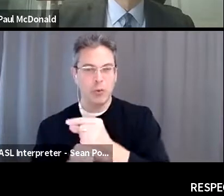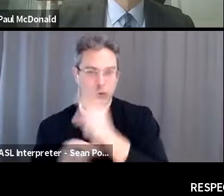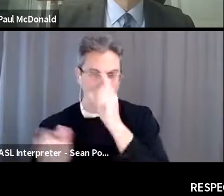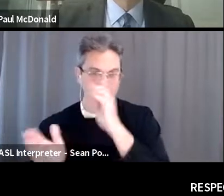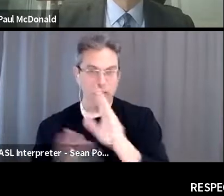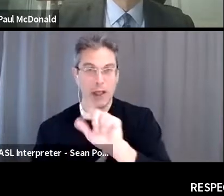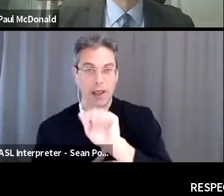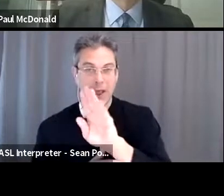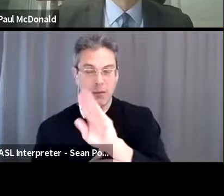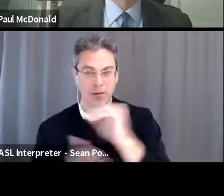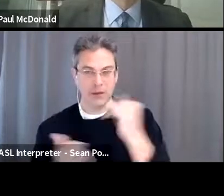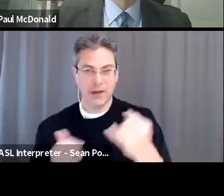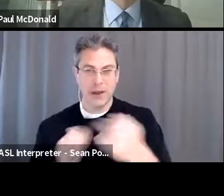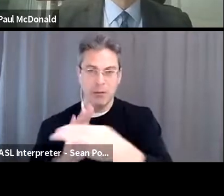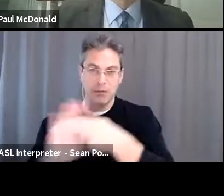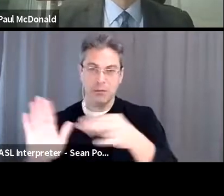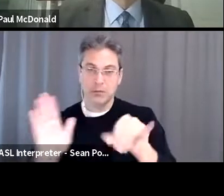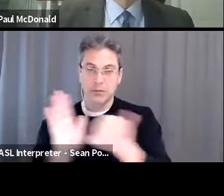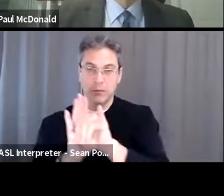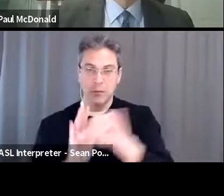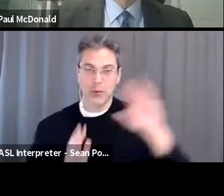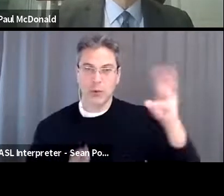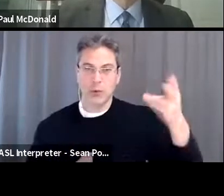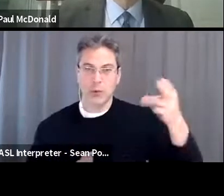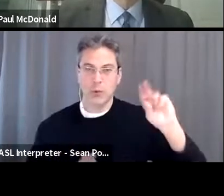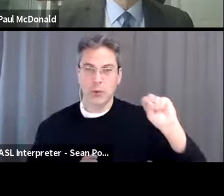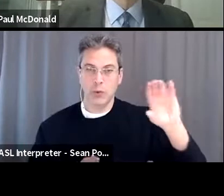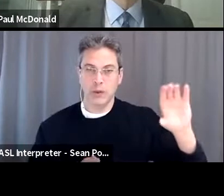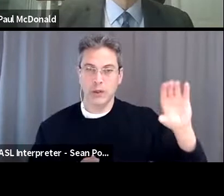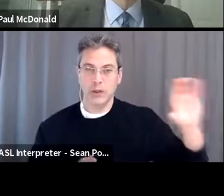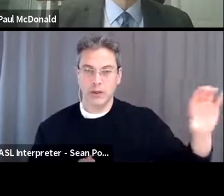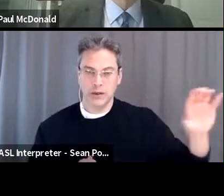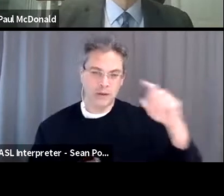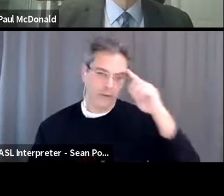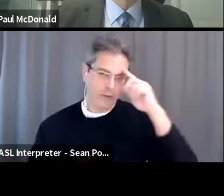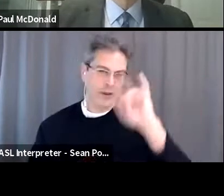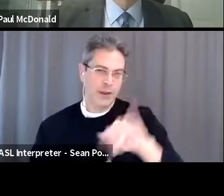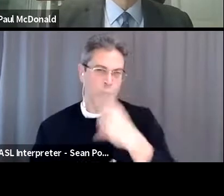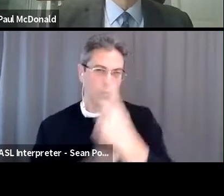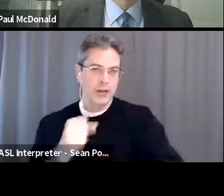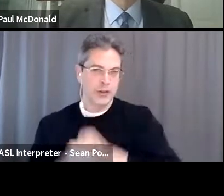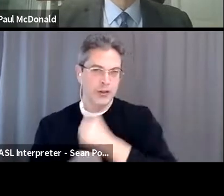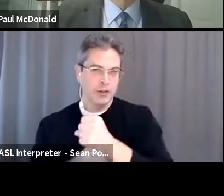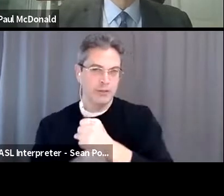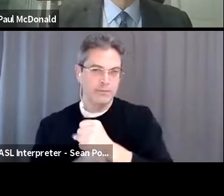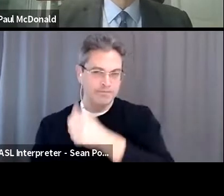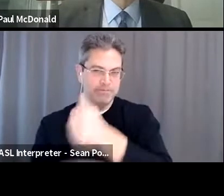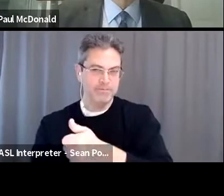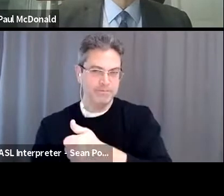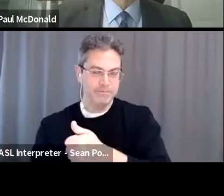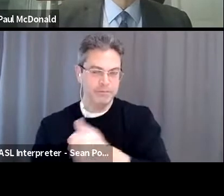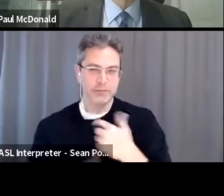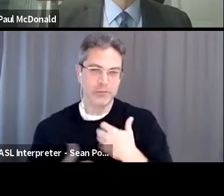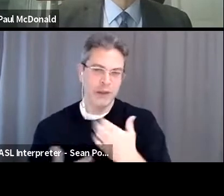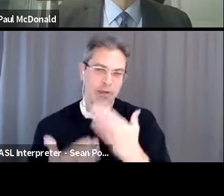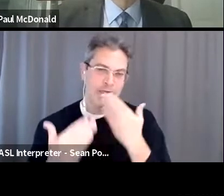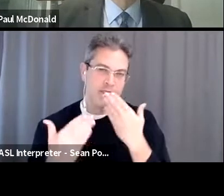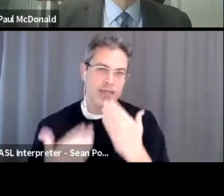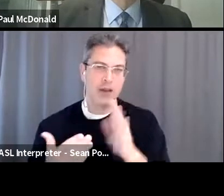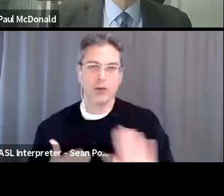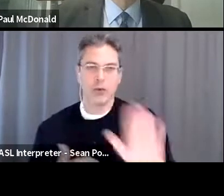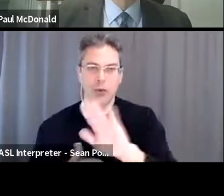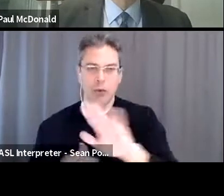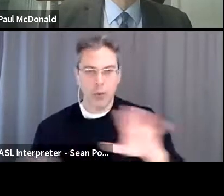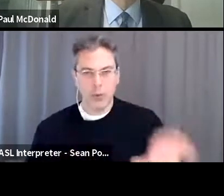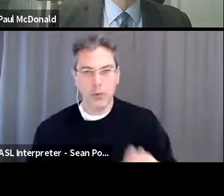WHO Collaborating Center marks 1 year. I want to thank you so much for the important work that you are doing.